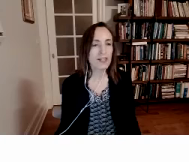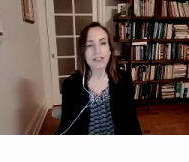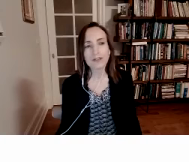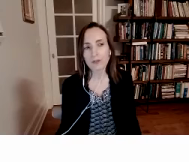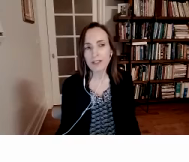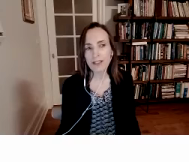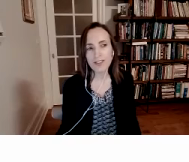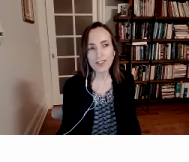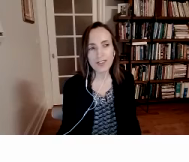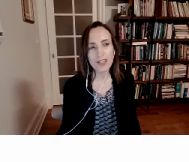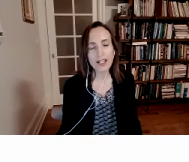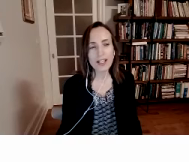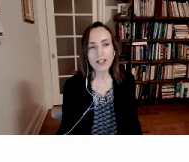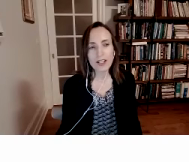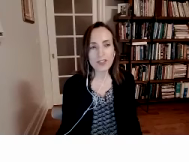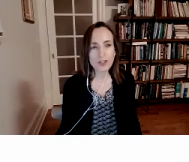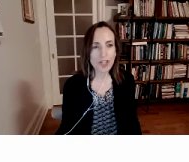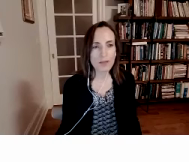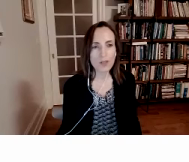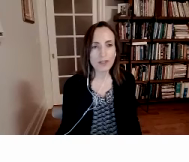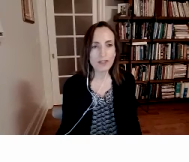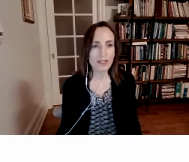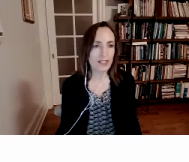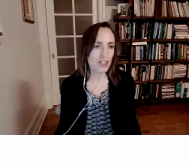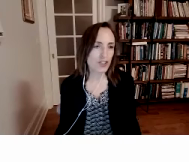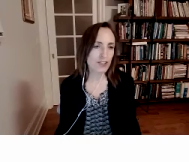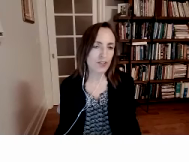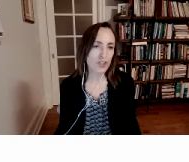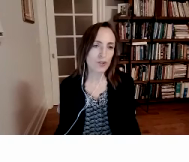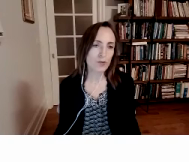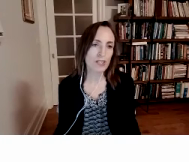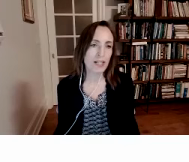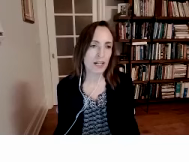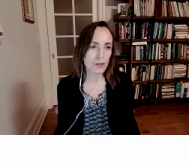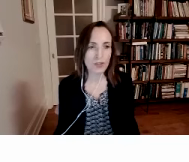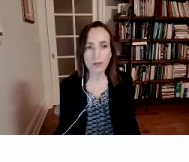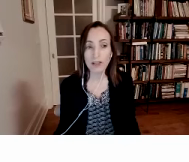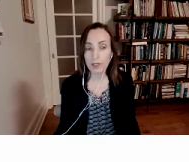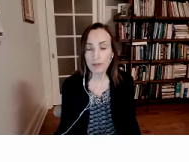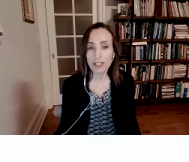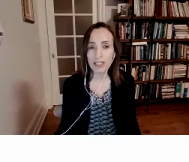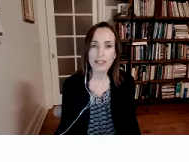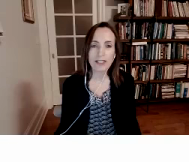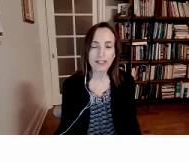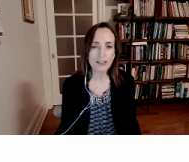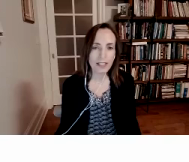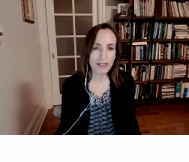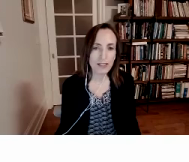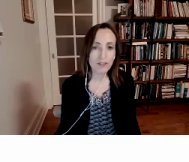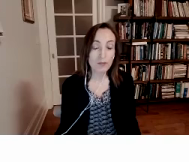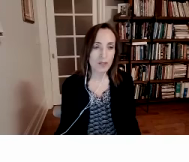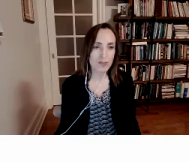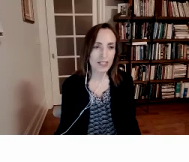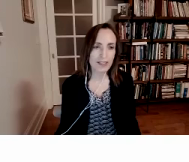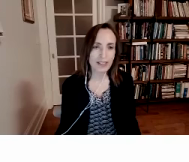story of 3 sentences. Our sister Jamie spent all day in the kitchen. She knew it would take hours to make the marmalade. Our Nana